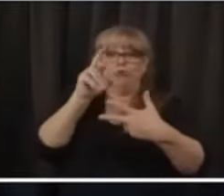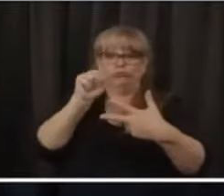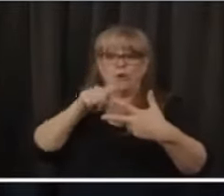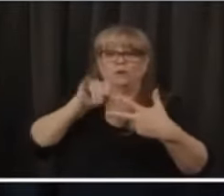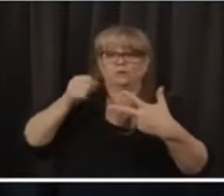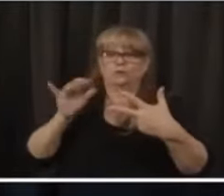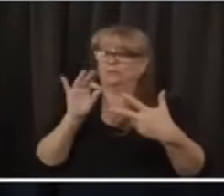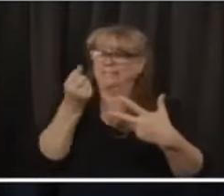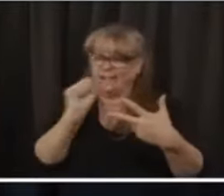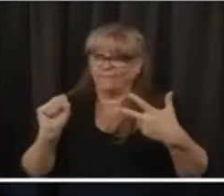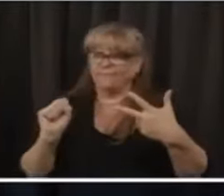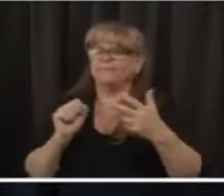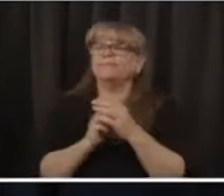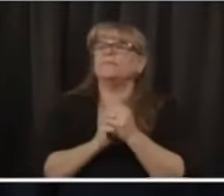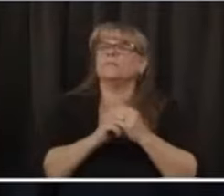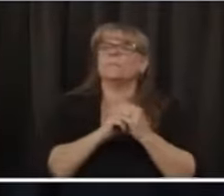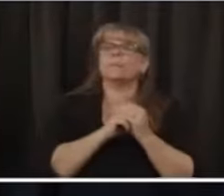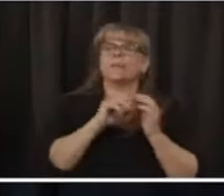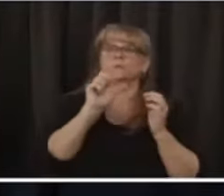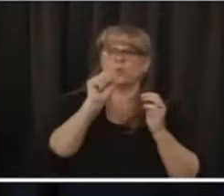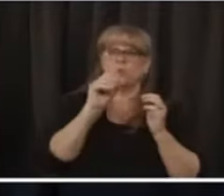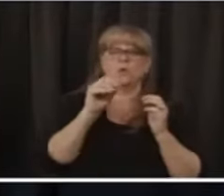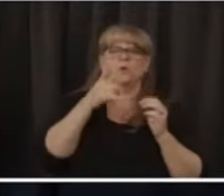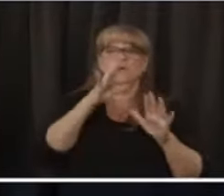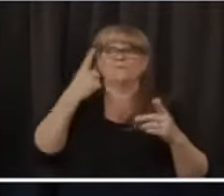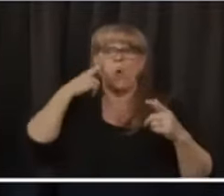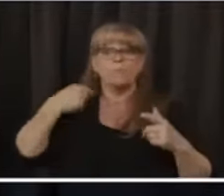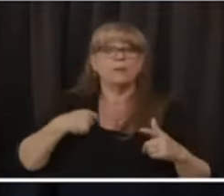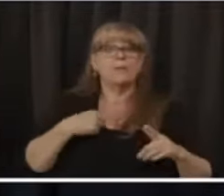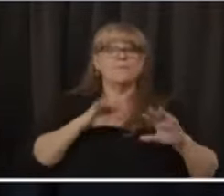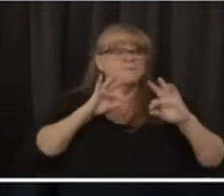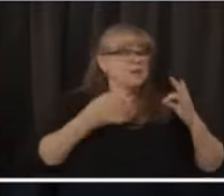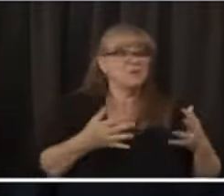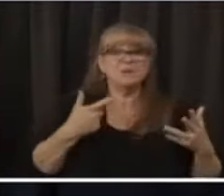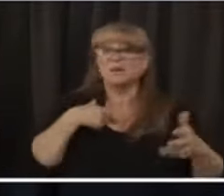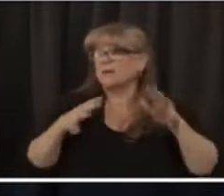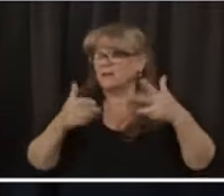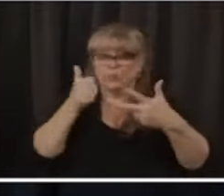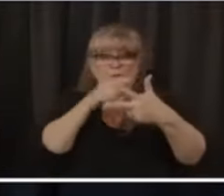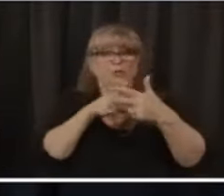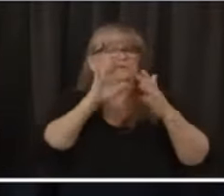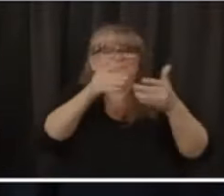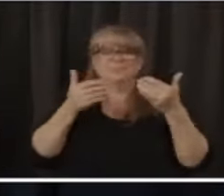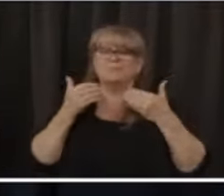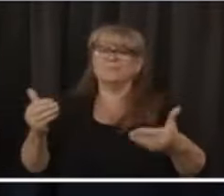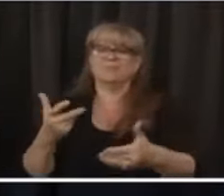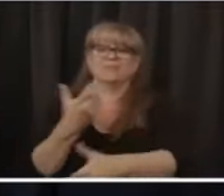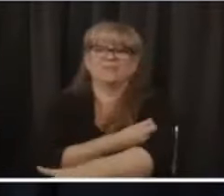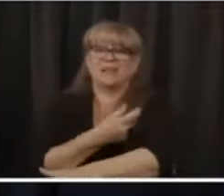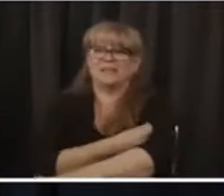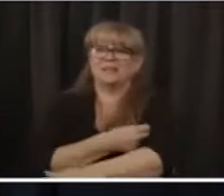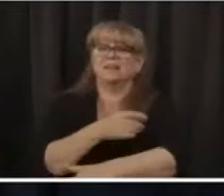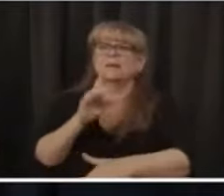for myself, my family, loved ones, and my family, of course, all vaccinated. Yours should too.